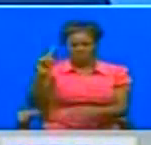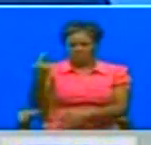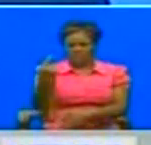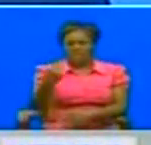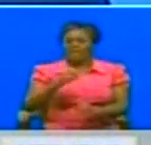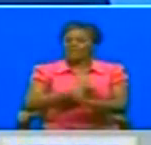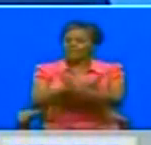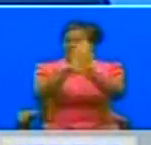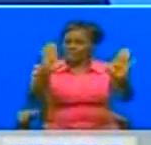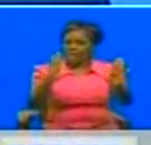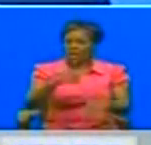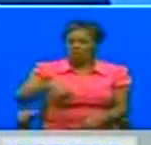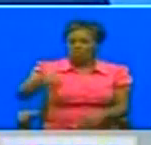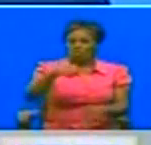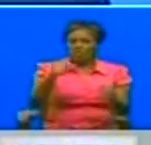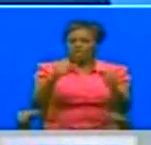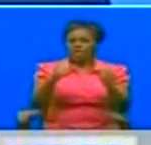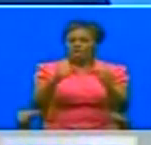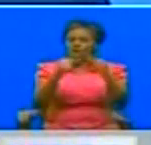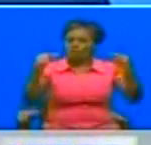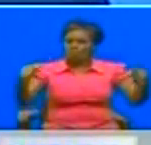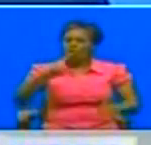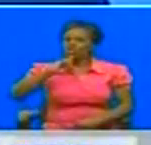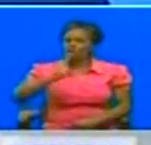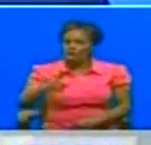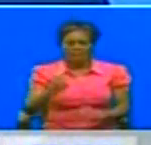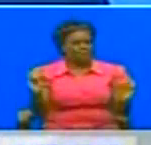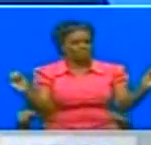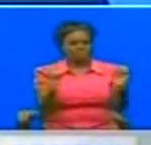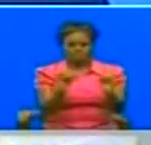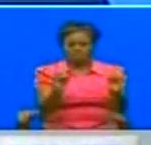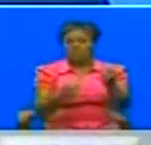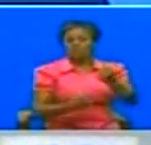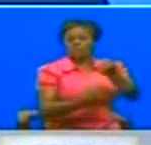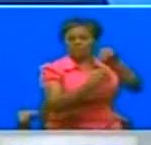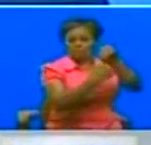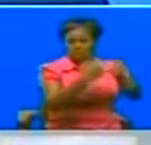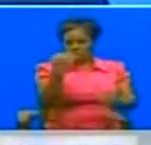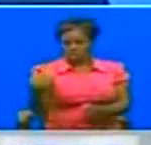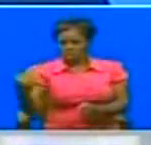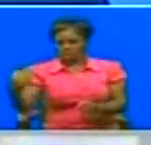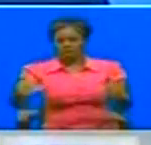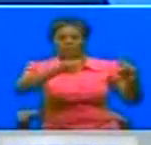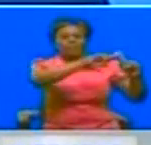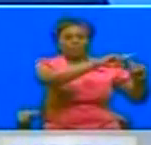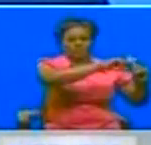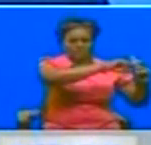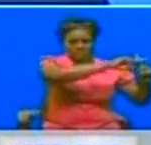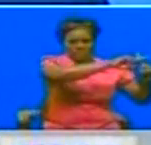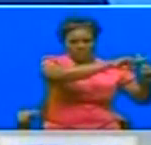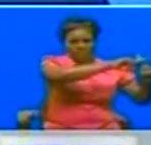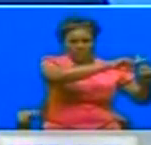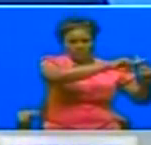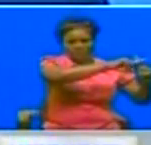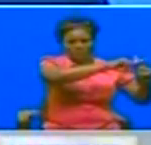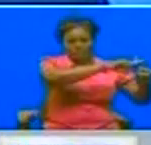like to make it clear that we are not against the directive and the intention of the president to support children who are living with HIV, particularly adolescents, to